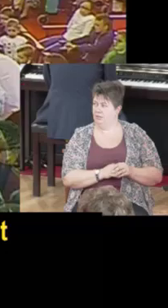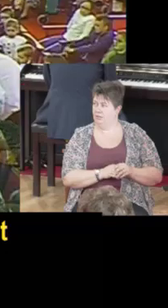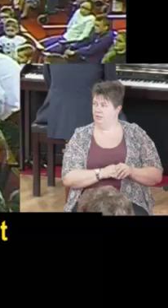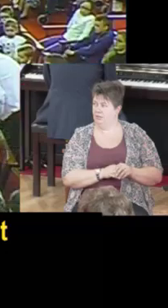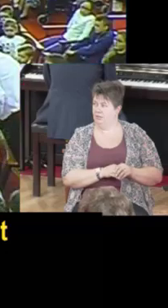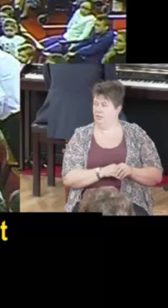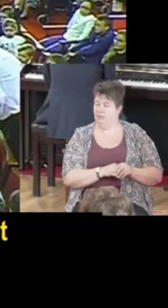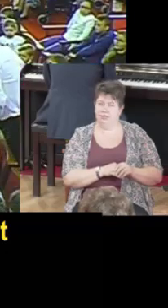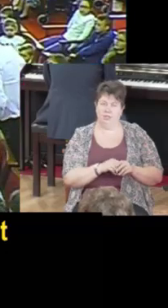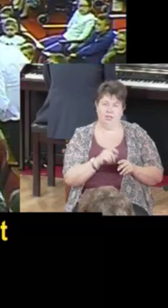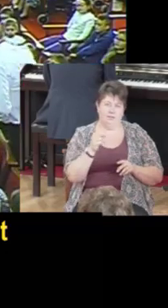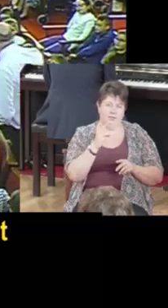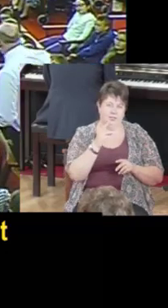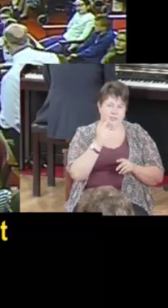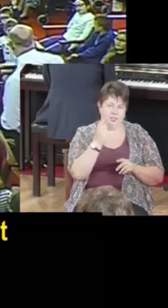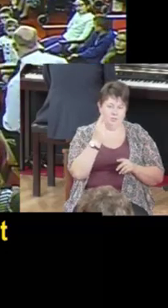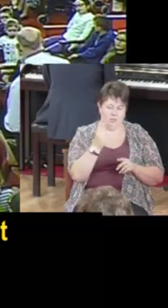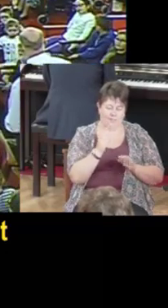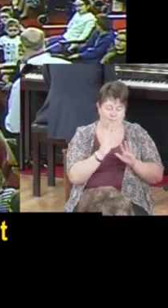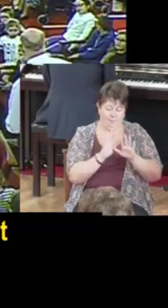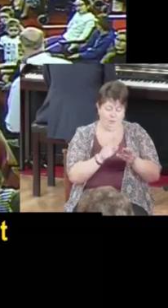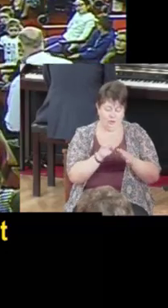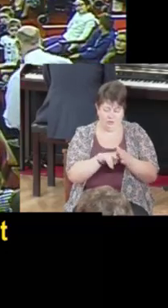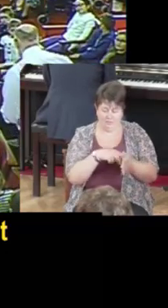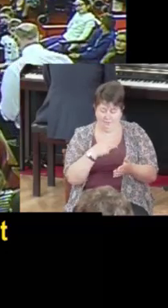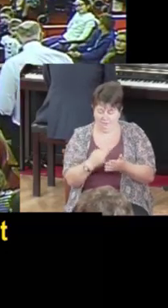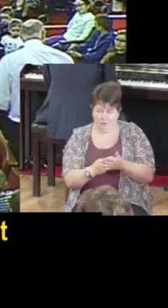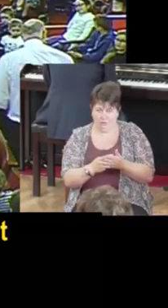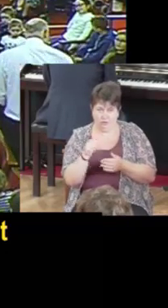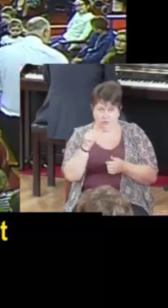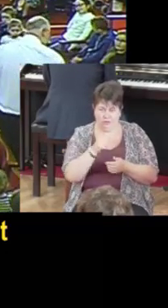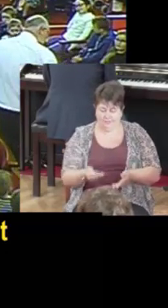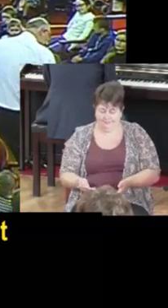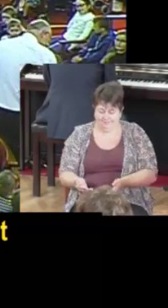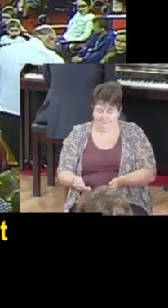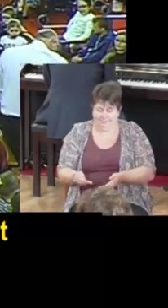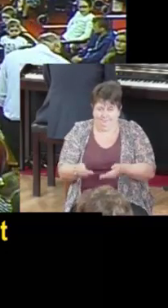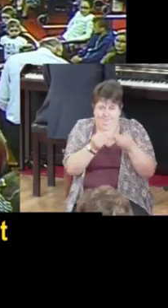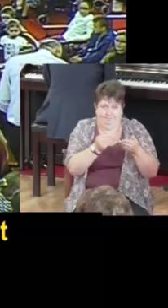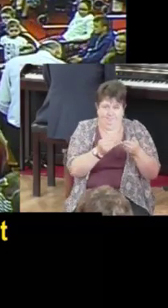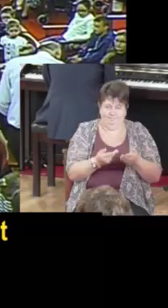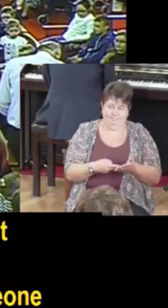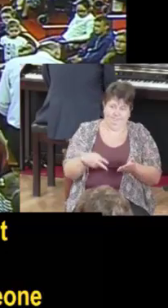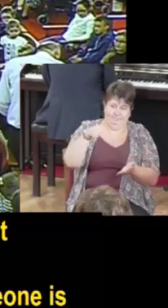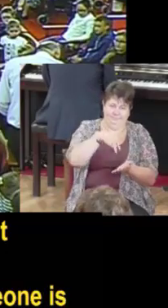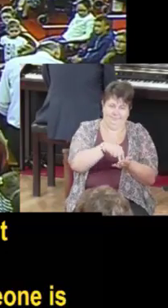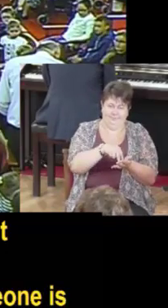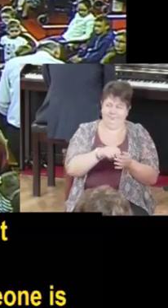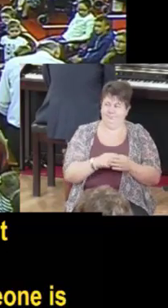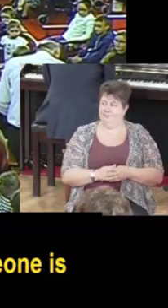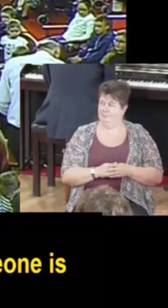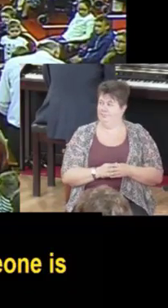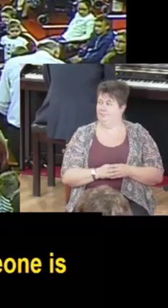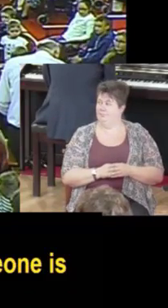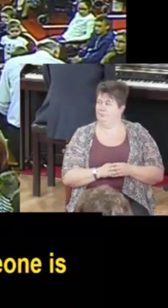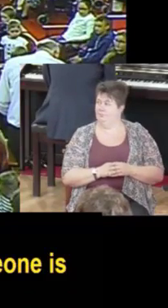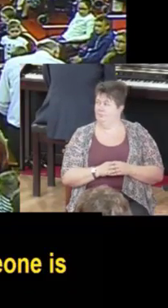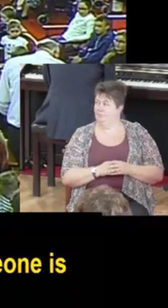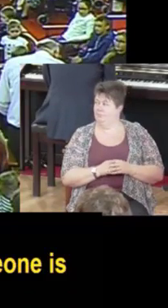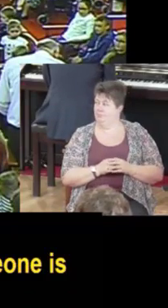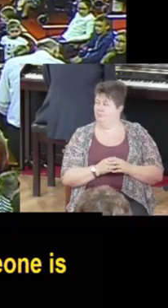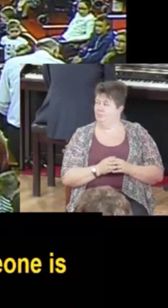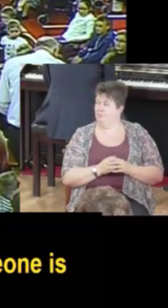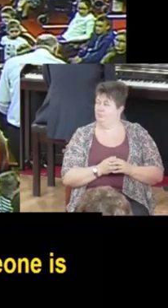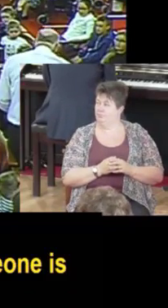back up. If someone gets pushed on the floor, then you help them back up. Yes? Damien keeps hurting